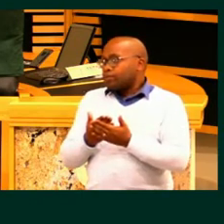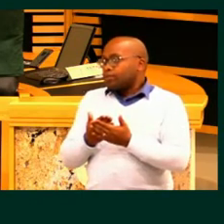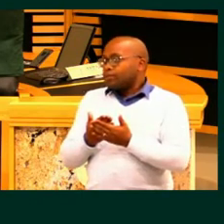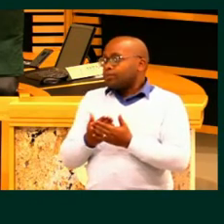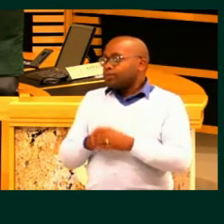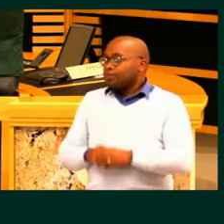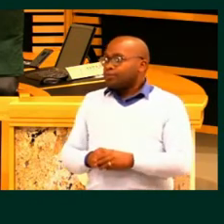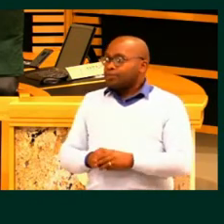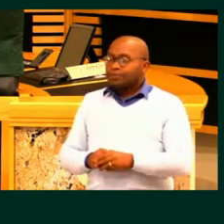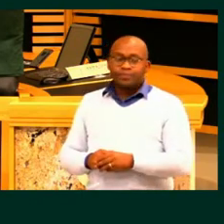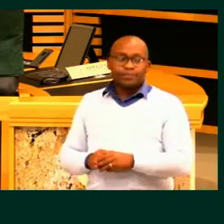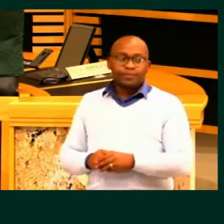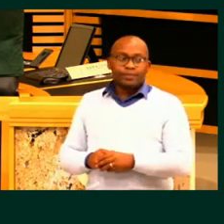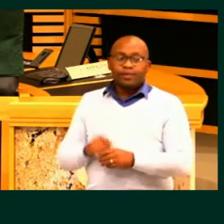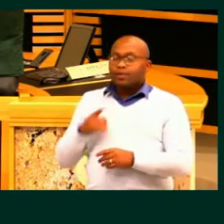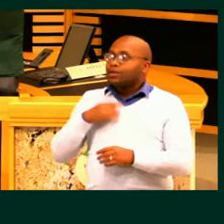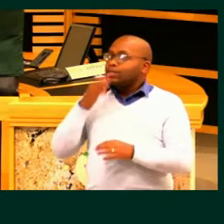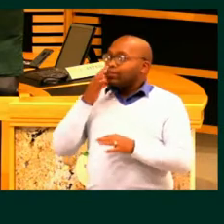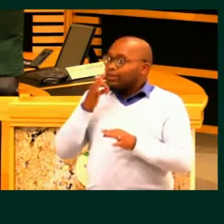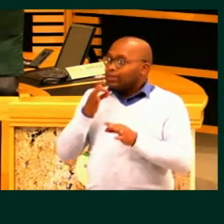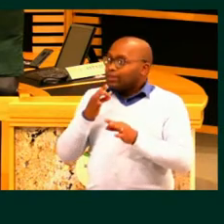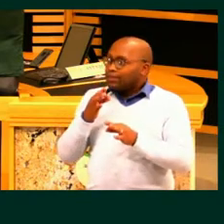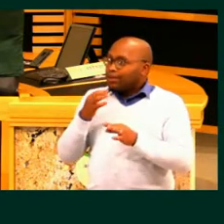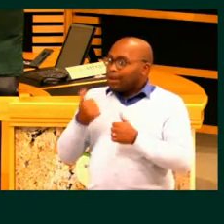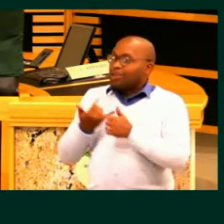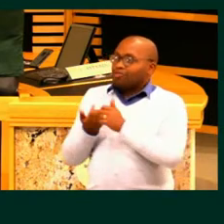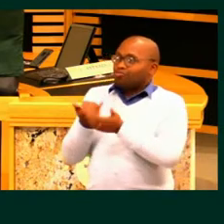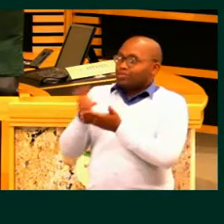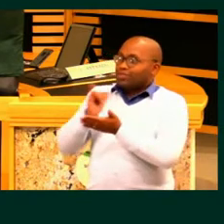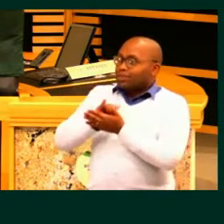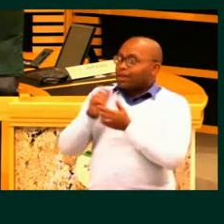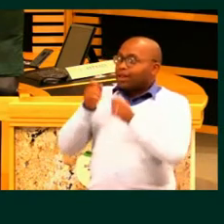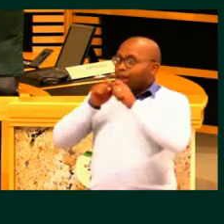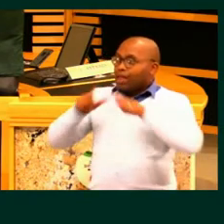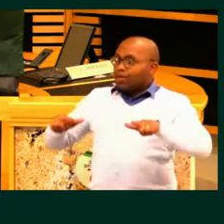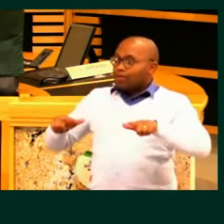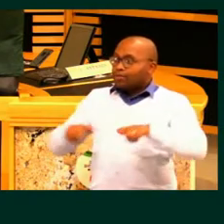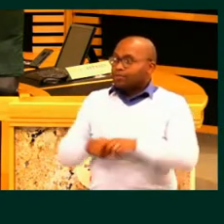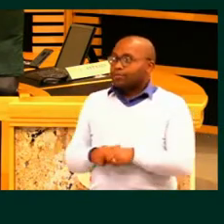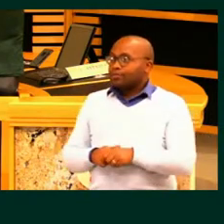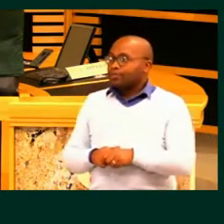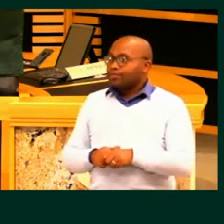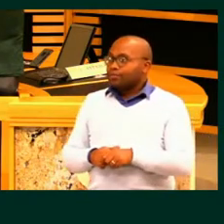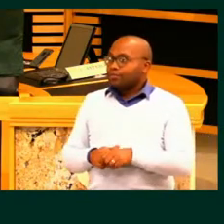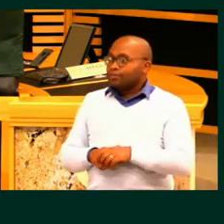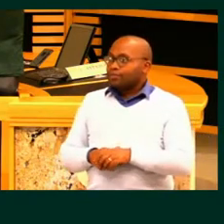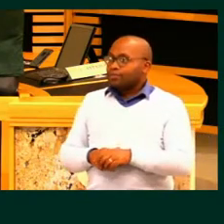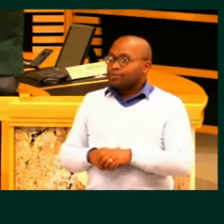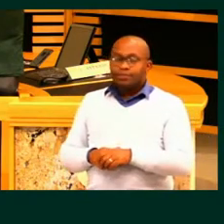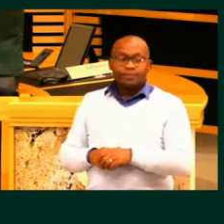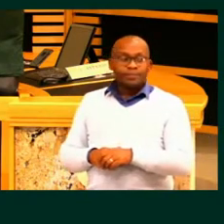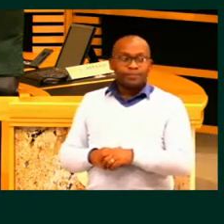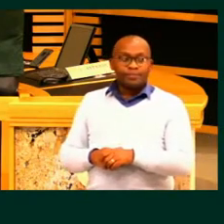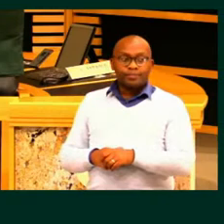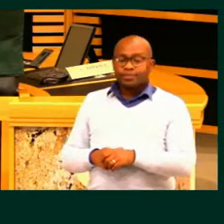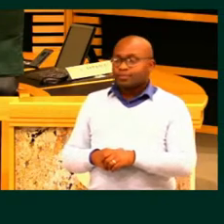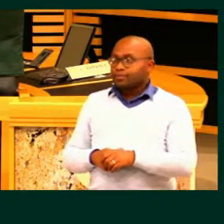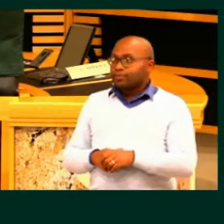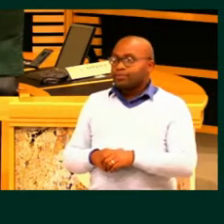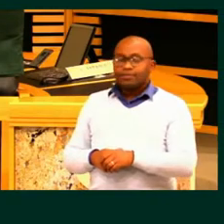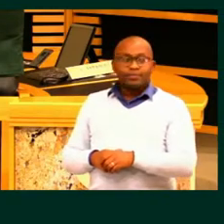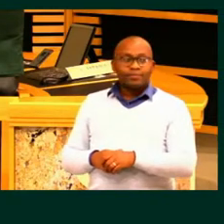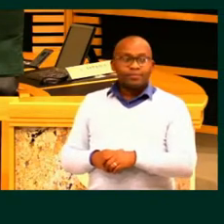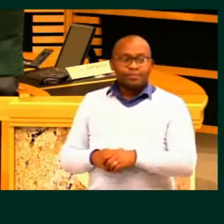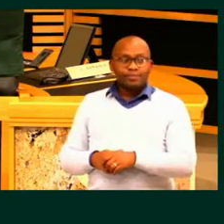time then because we normally start thank you very much